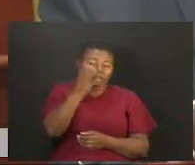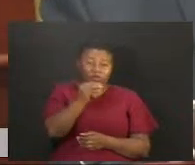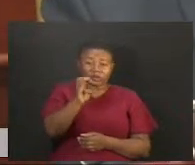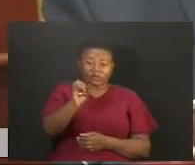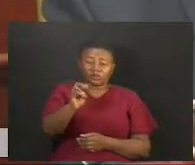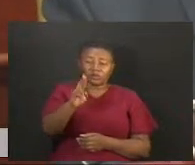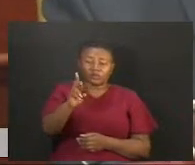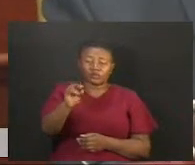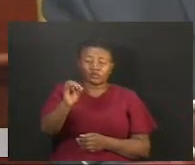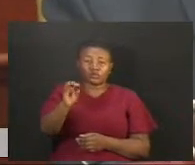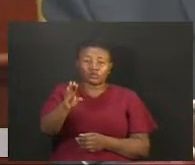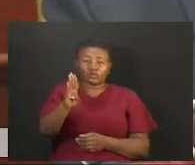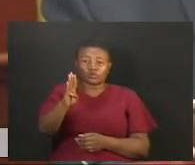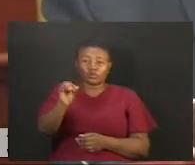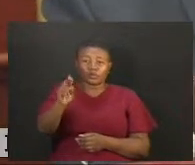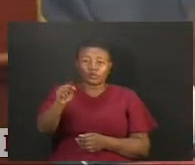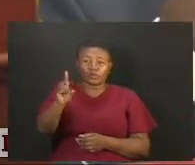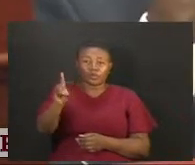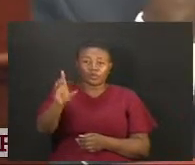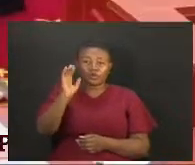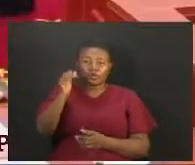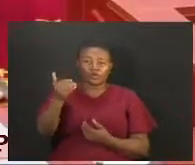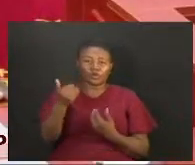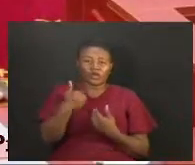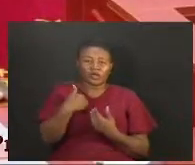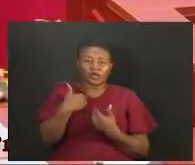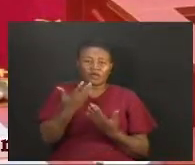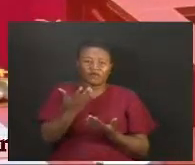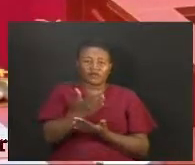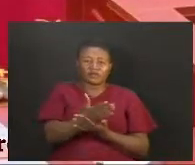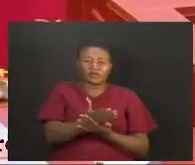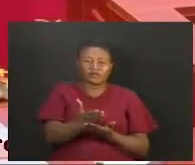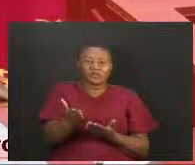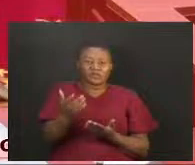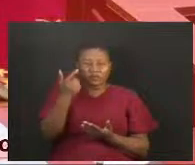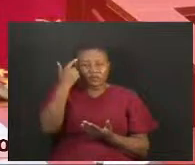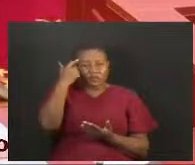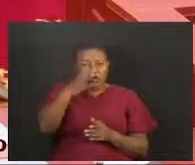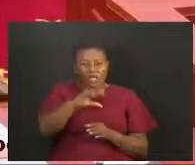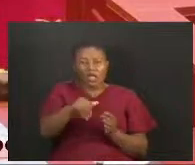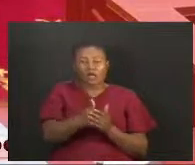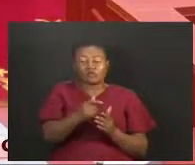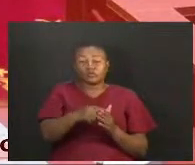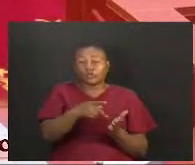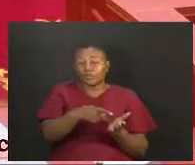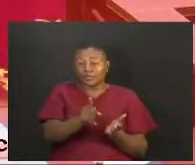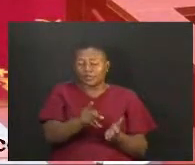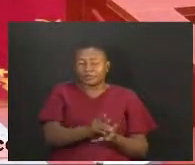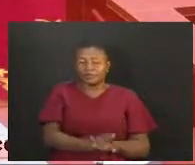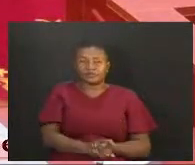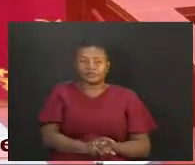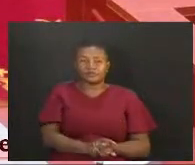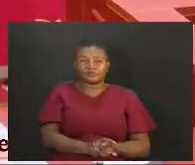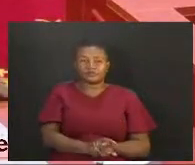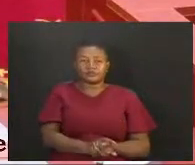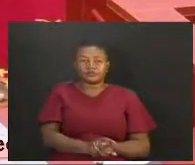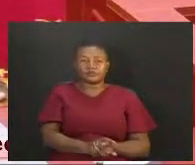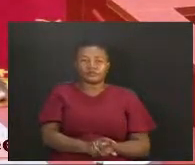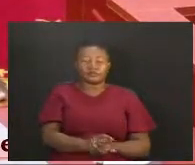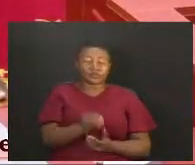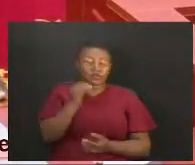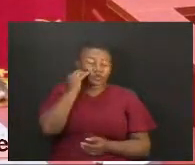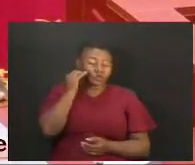have profound implications for fiscal sustainability and balance of payment. Right, Honorable Speaker, domestic